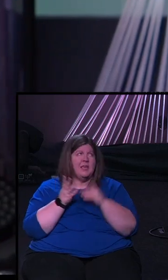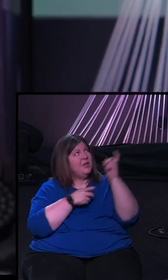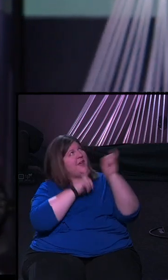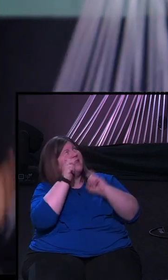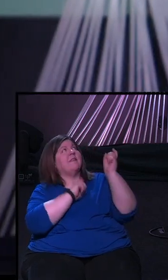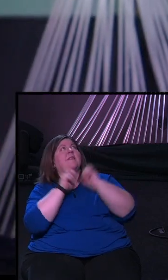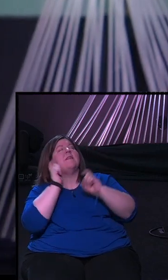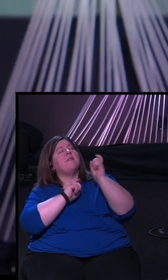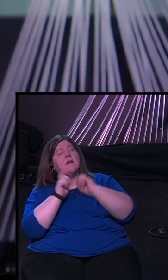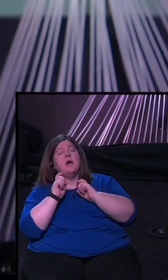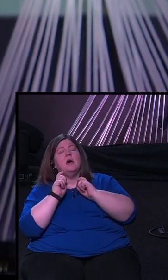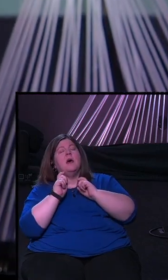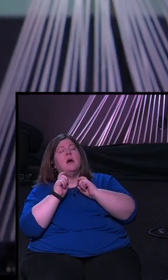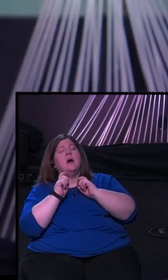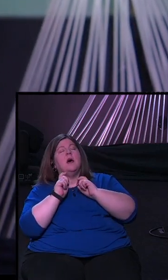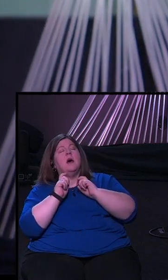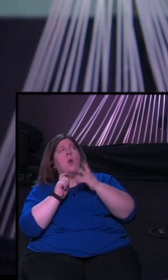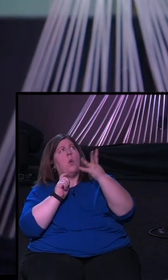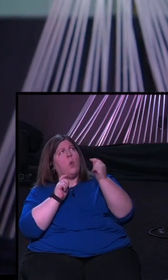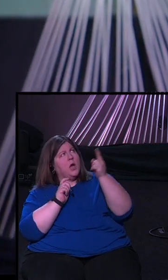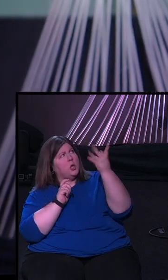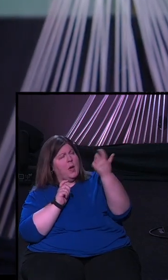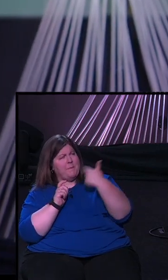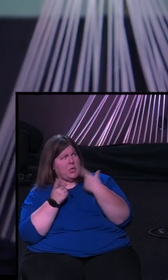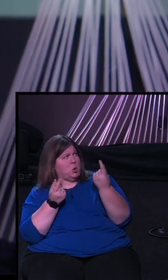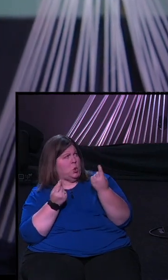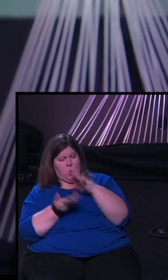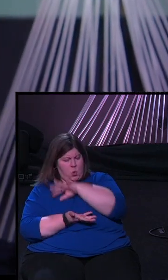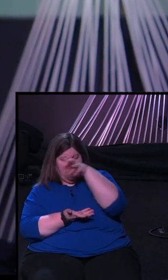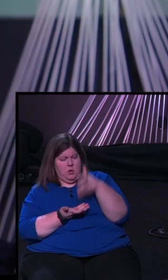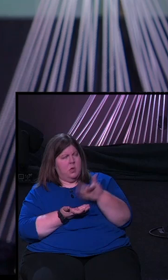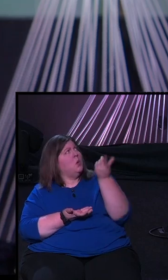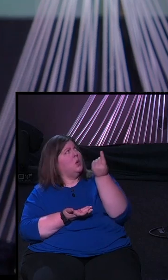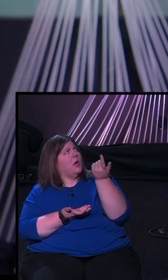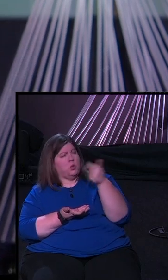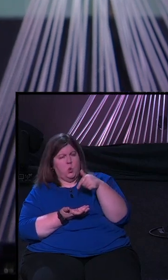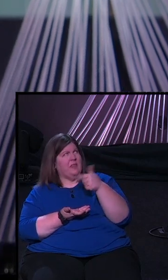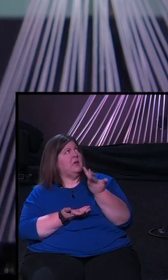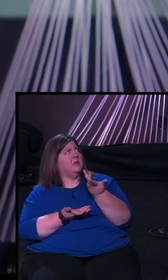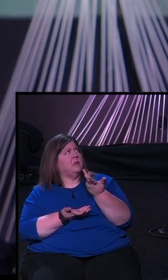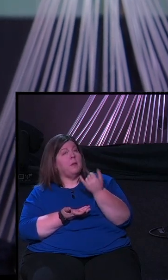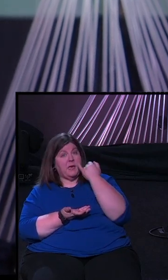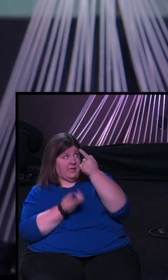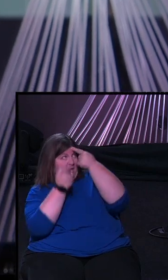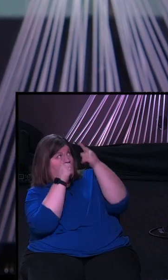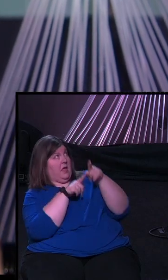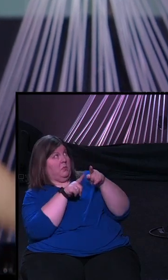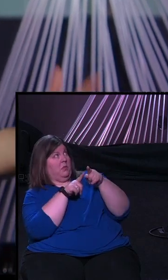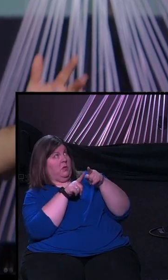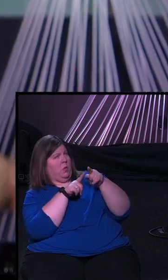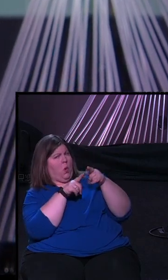things. God, what is it you want me to do with all of these? Because if I align myself with you, I have no